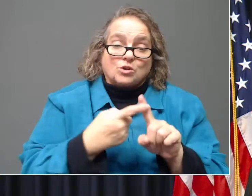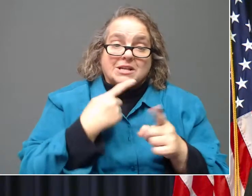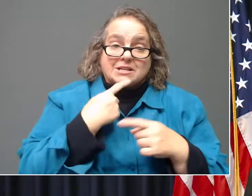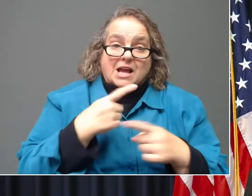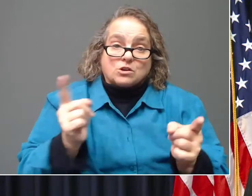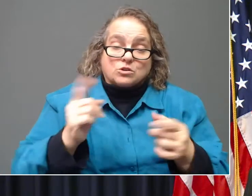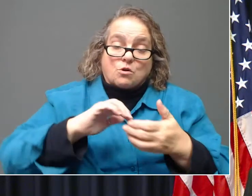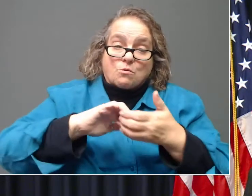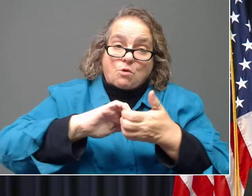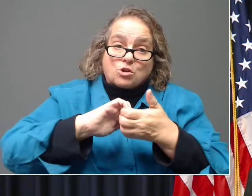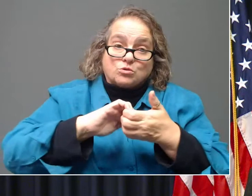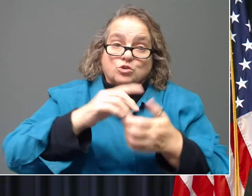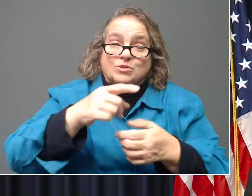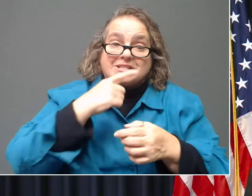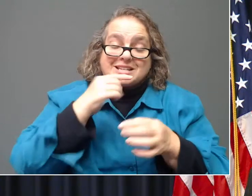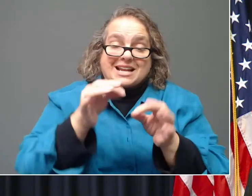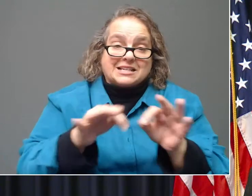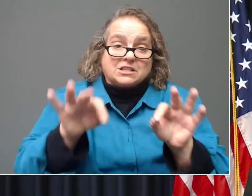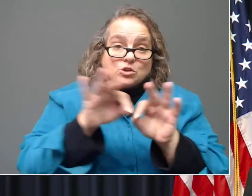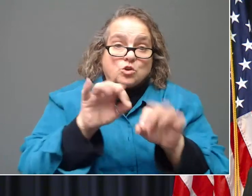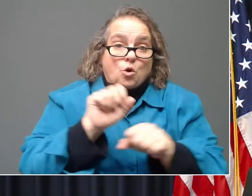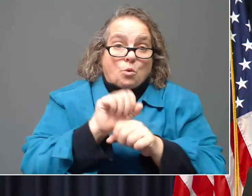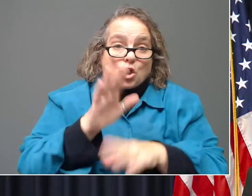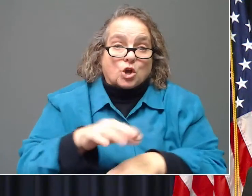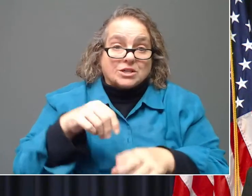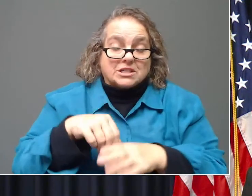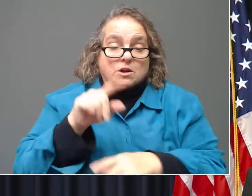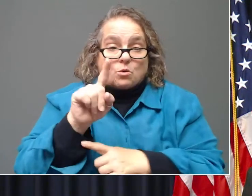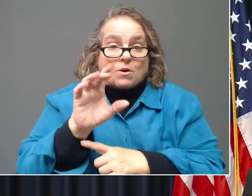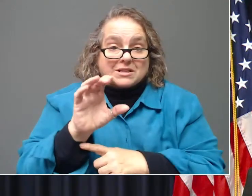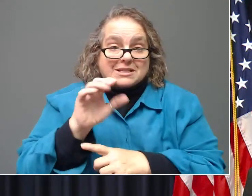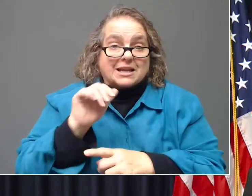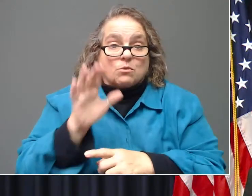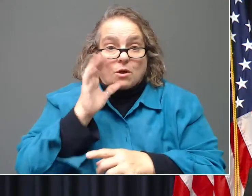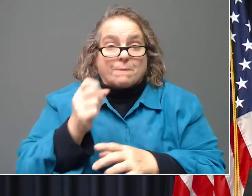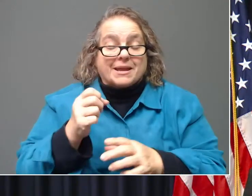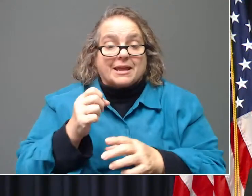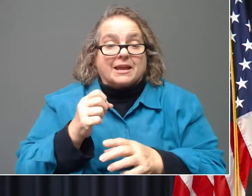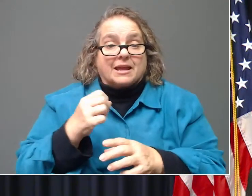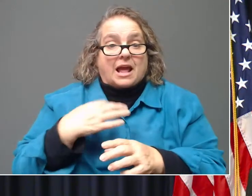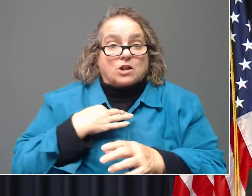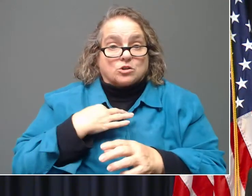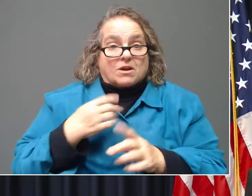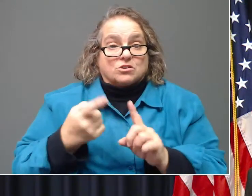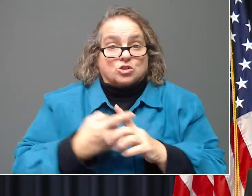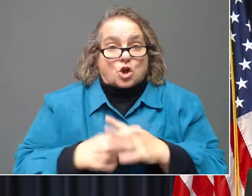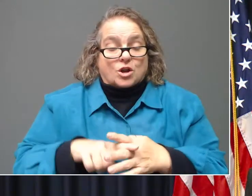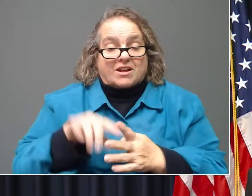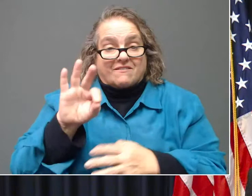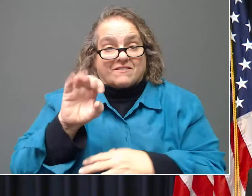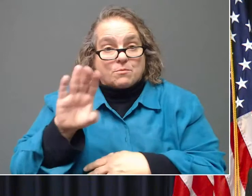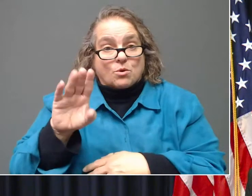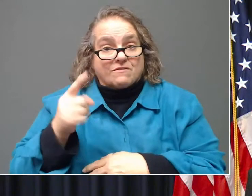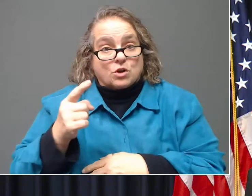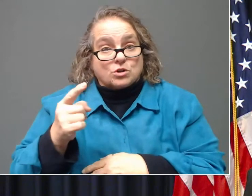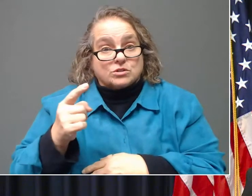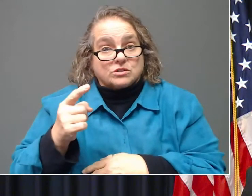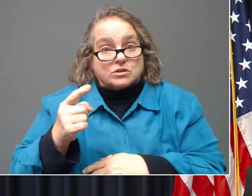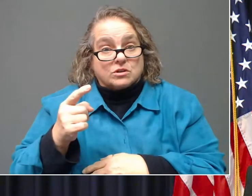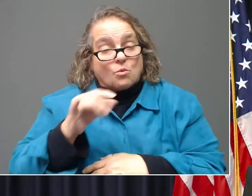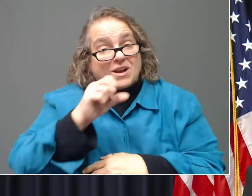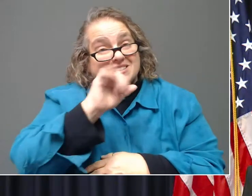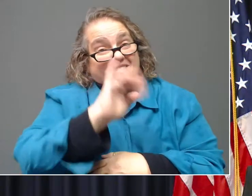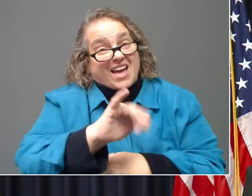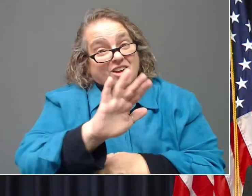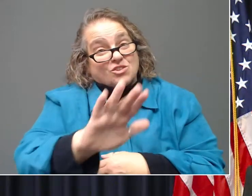workers in 1C would be eligible starting the week of February 1st. In retrospect, was that more of an aspirational goal?